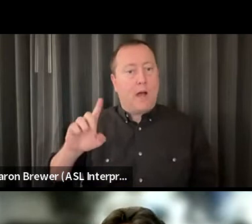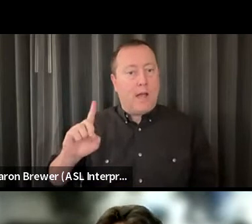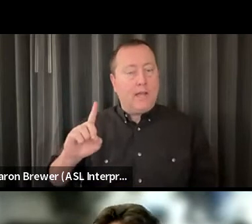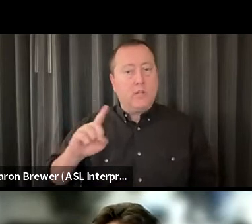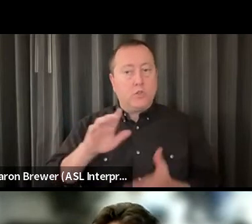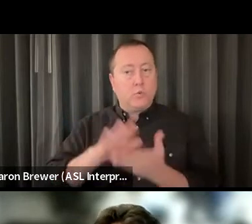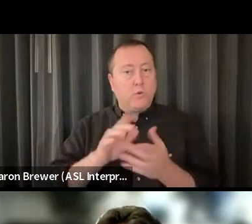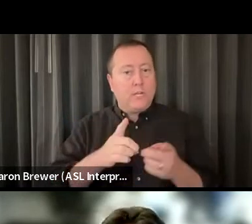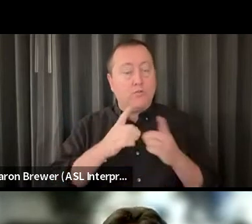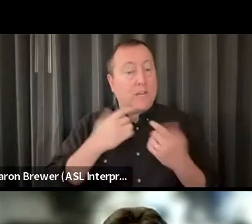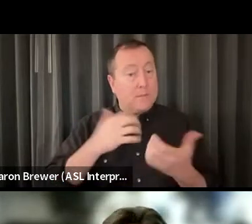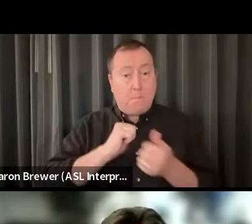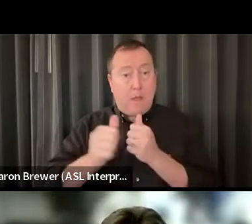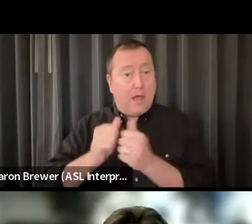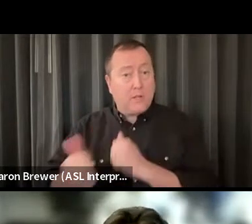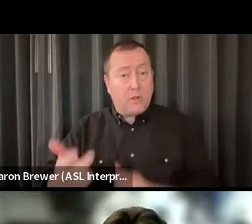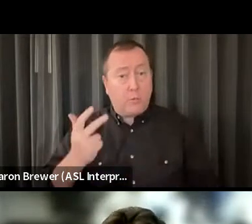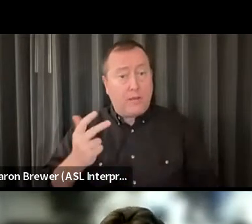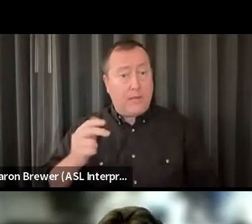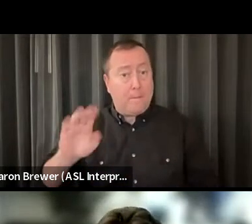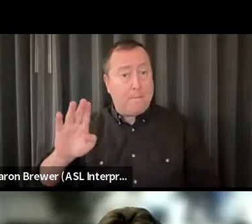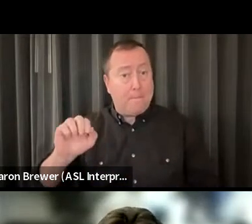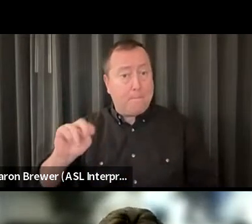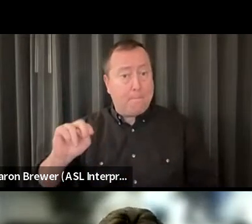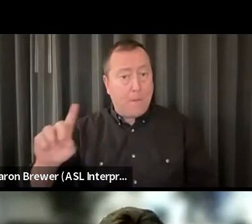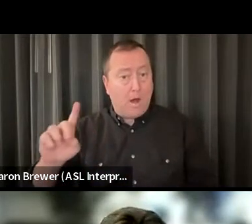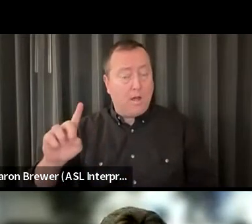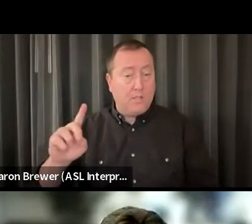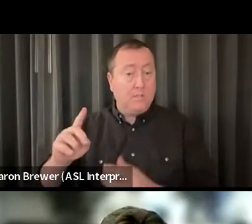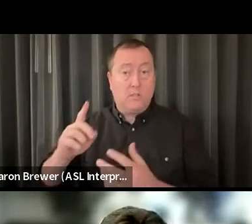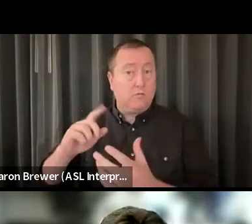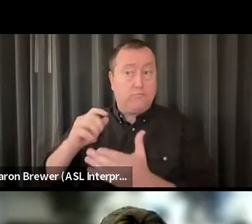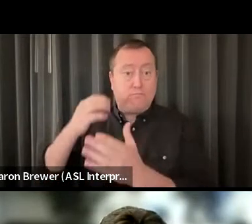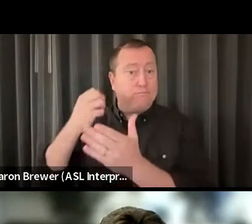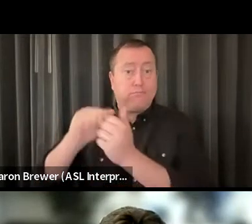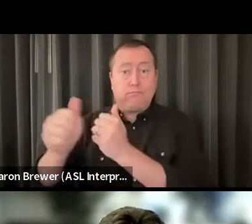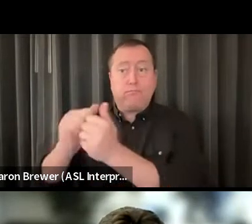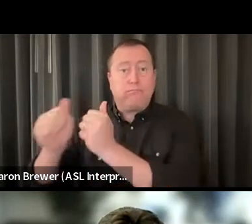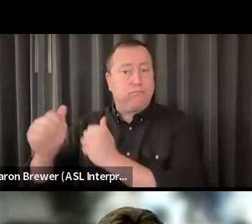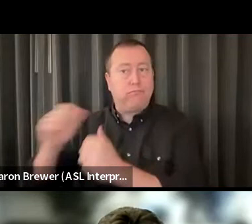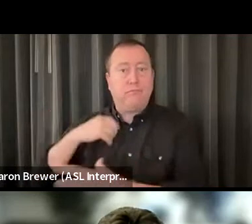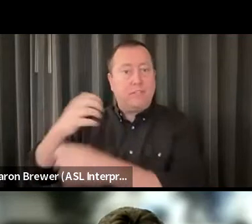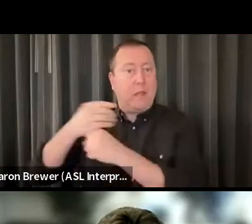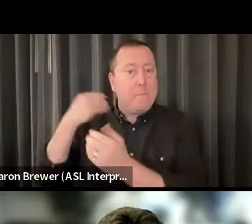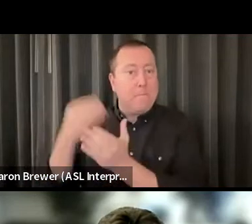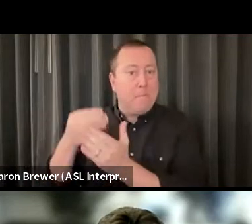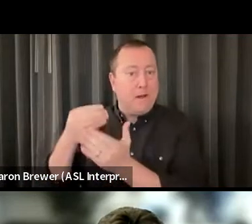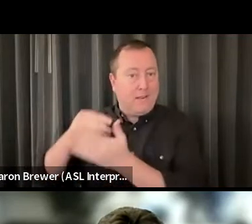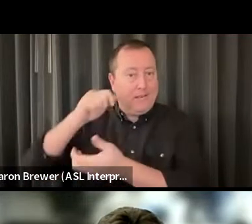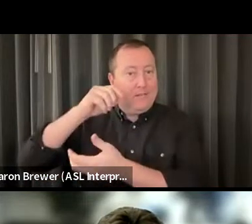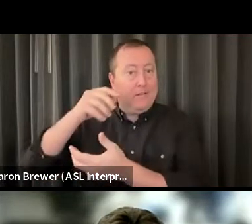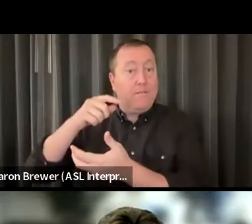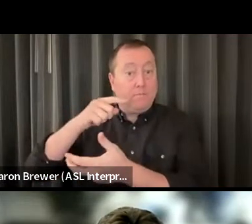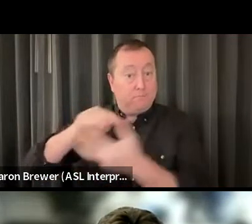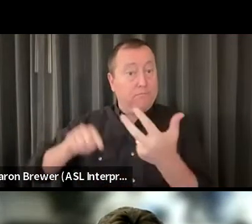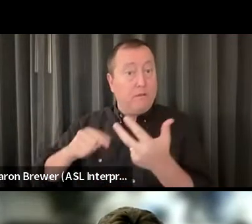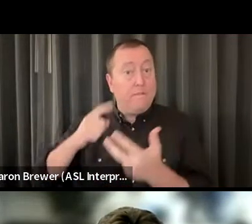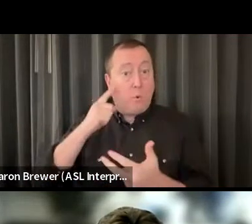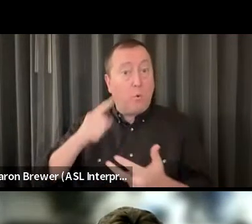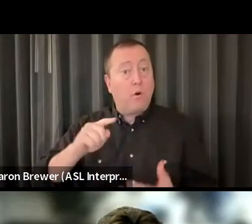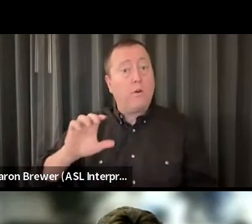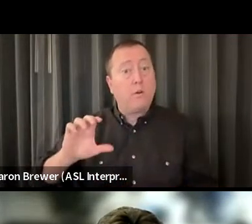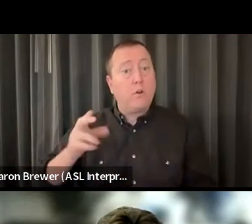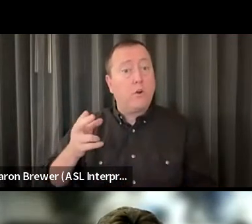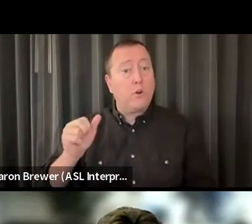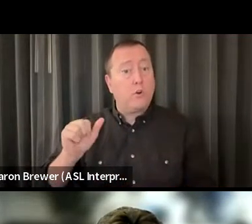2012 that contain an apportionment of funds for charter schools.